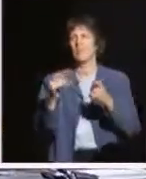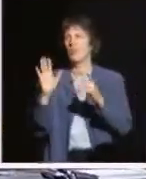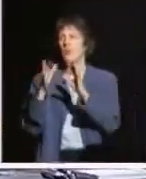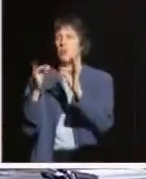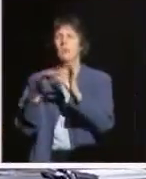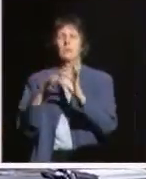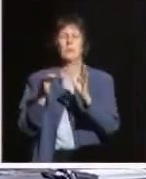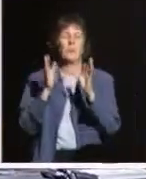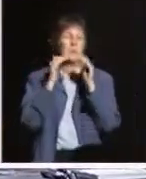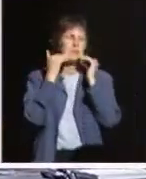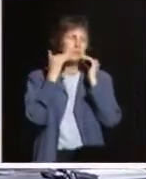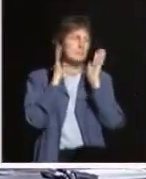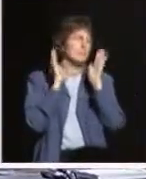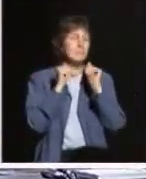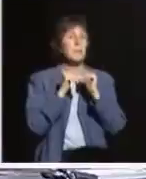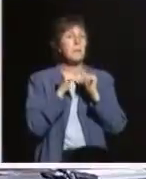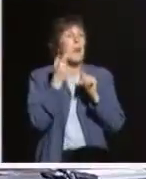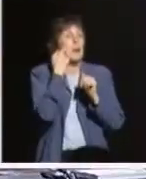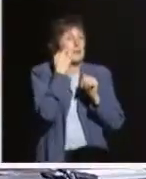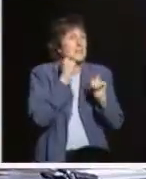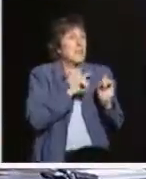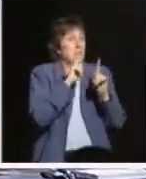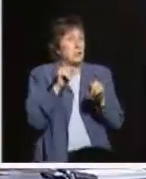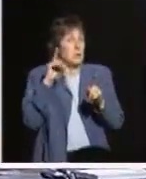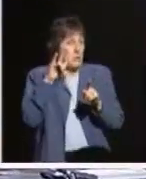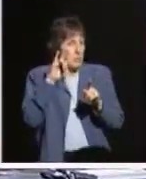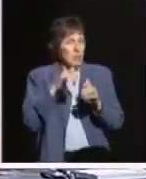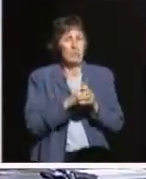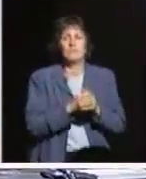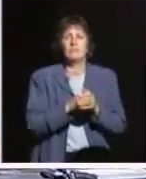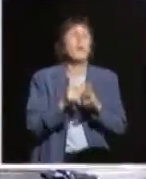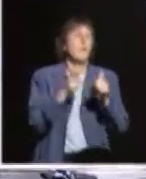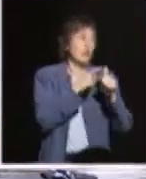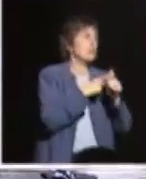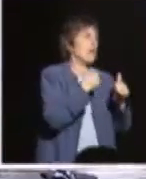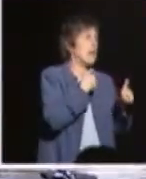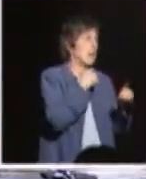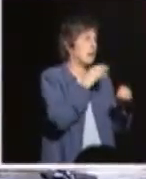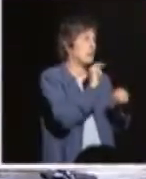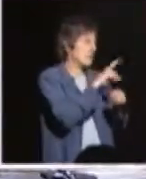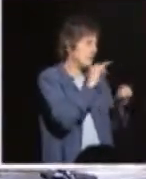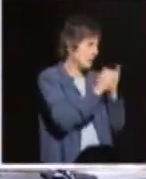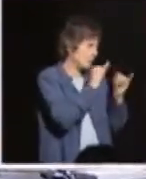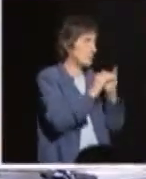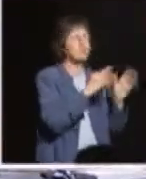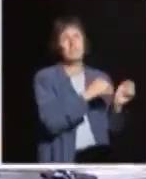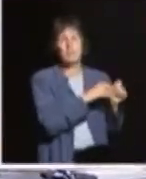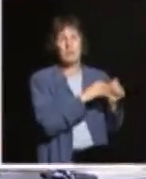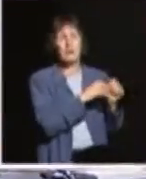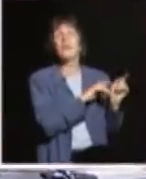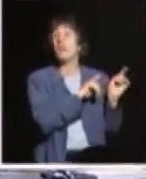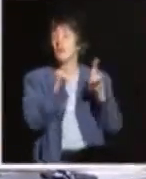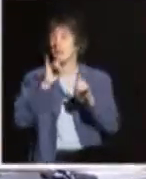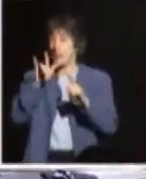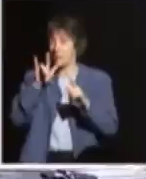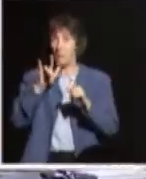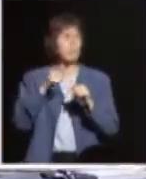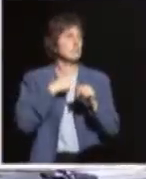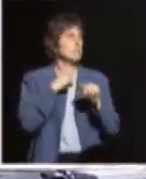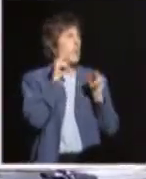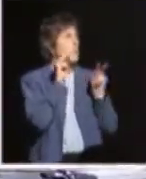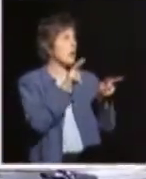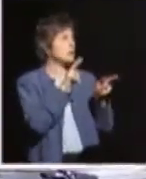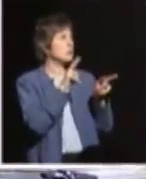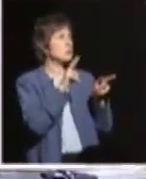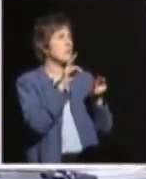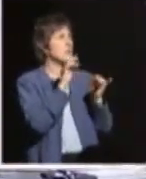recently rushed to an airport following a television interview that I did, and I watched my entire interview and read what I